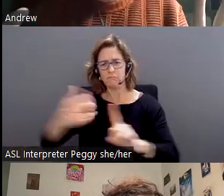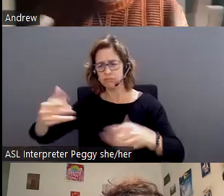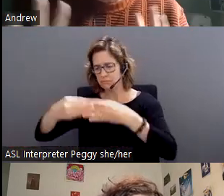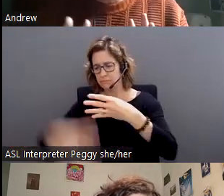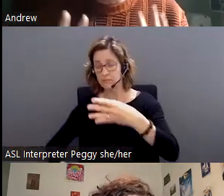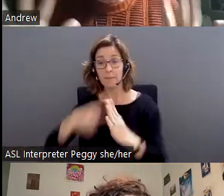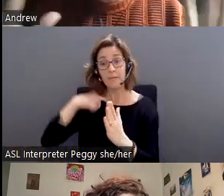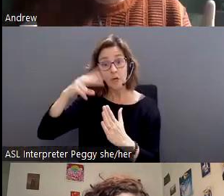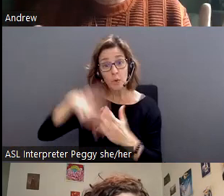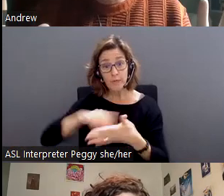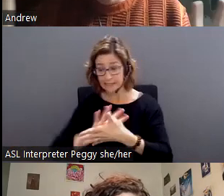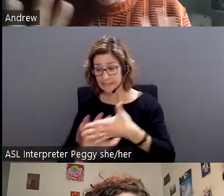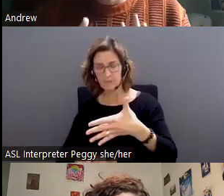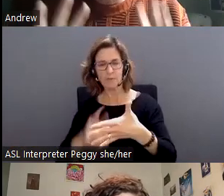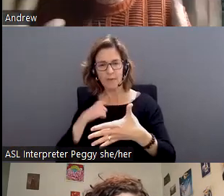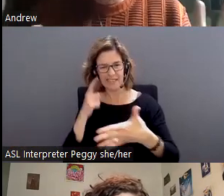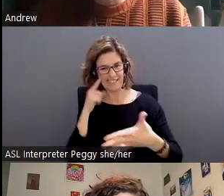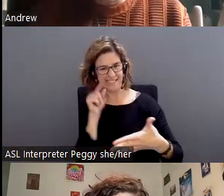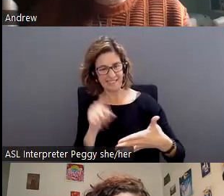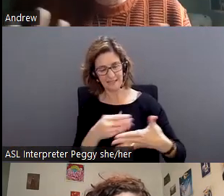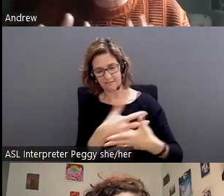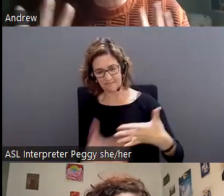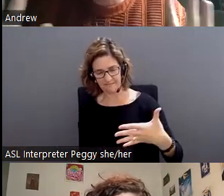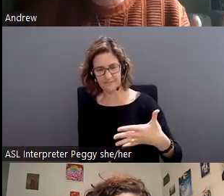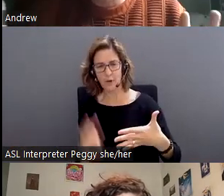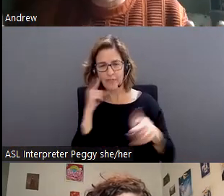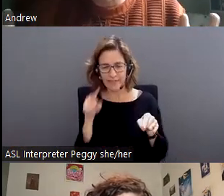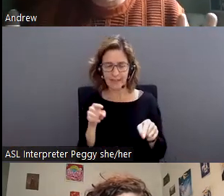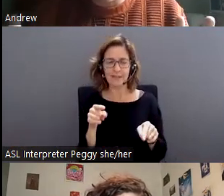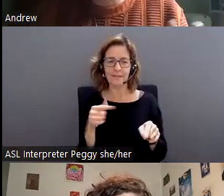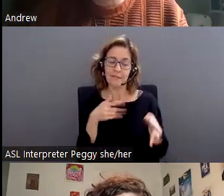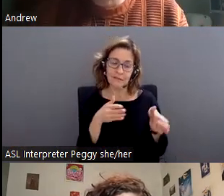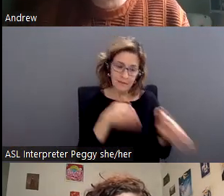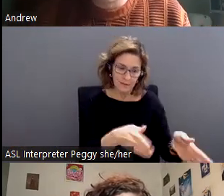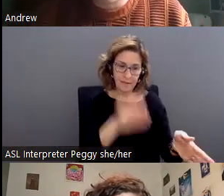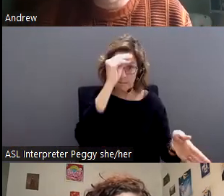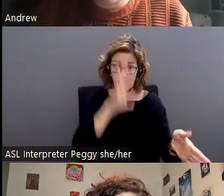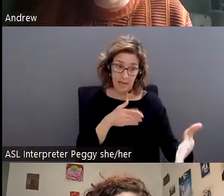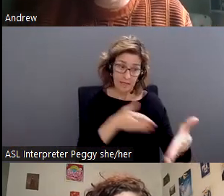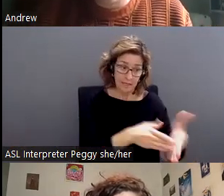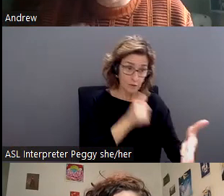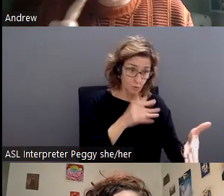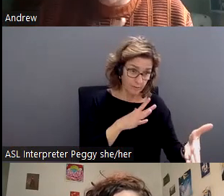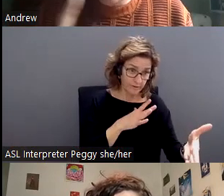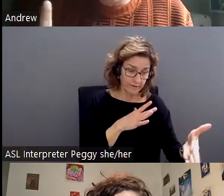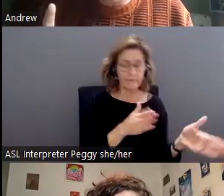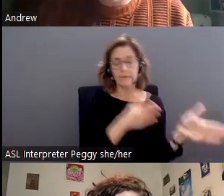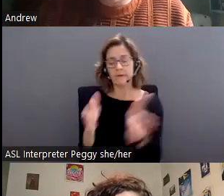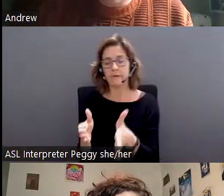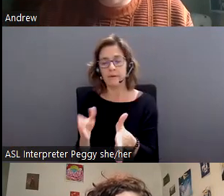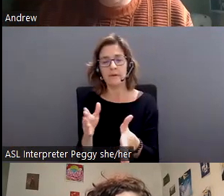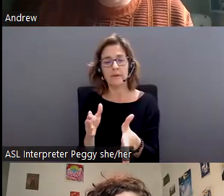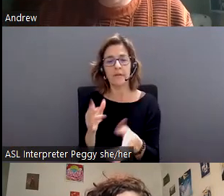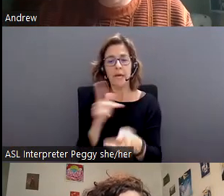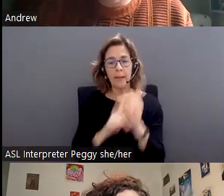these two main strands of gender-based violence and how we can understand what that is. Rebecca, anything before I